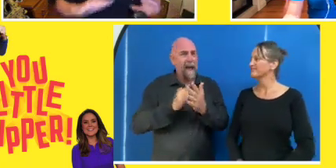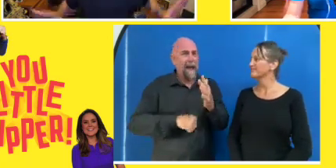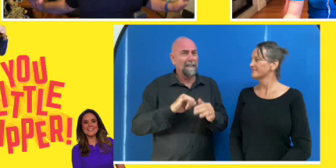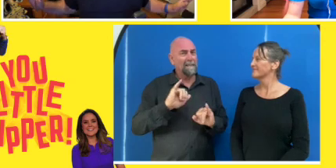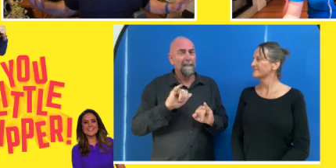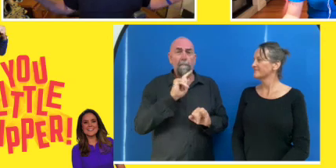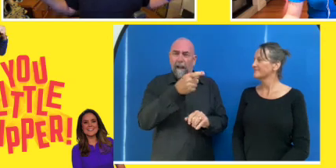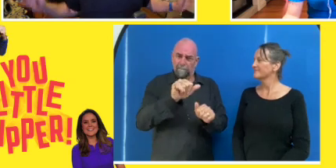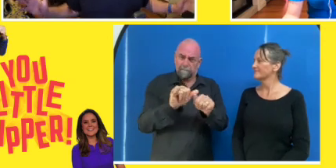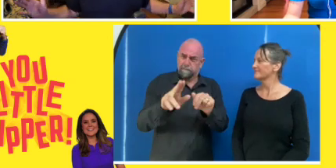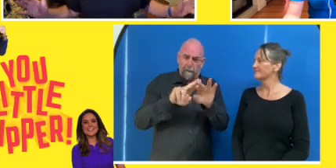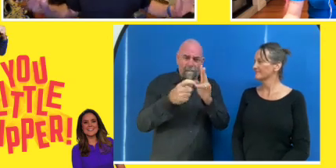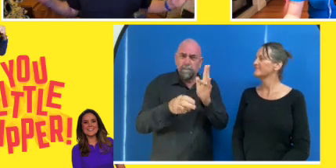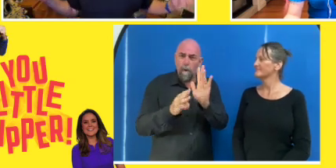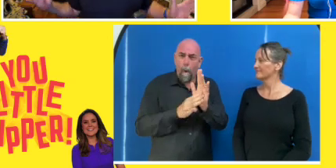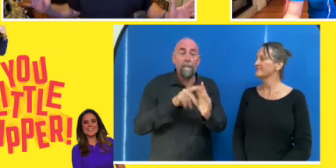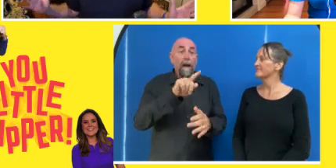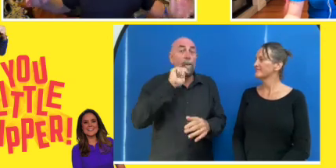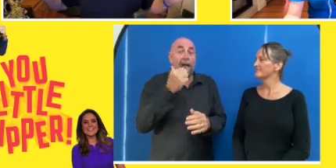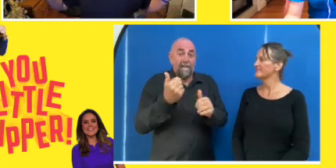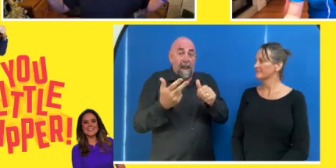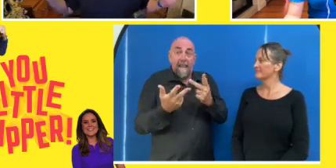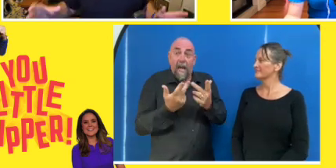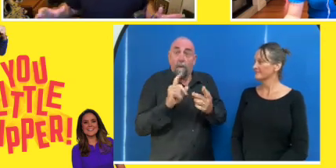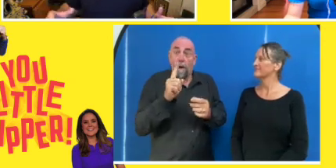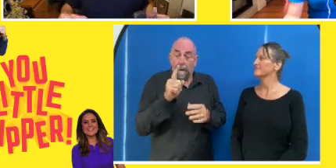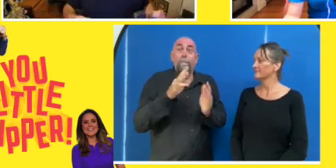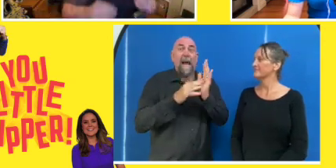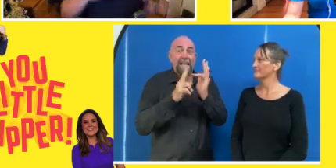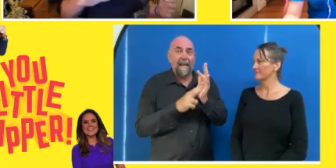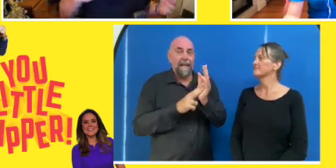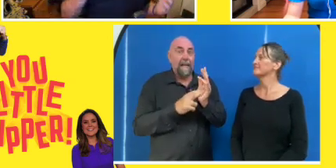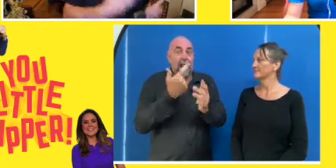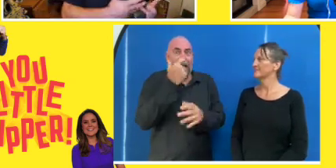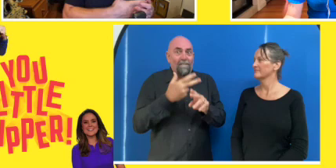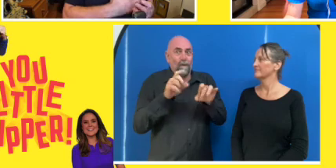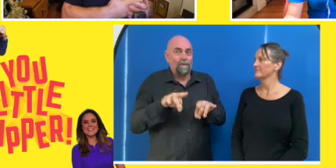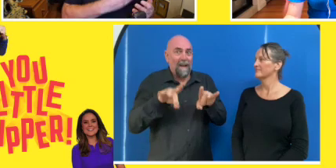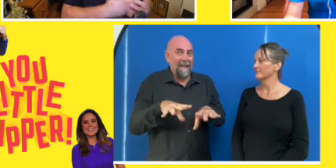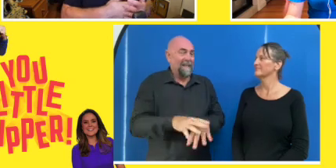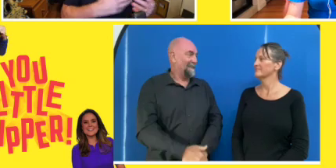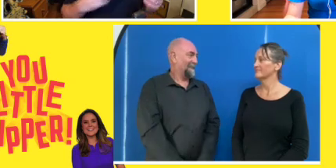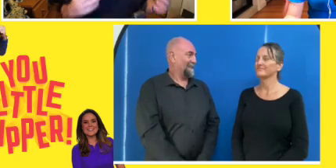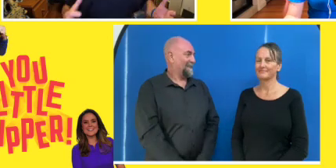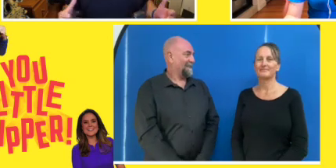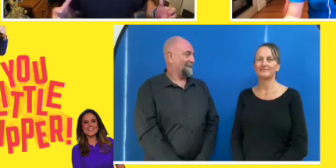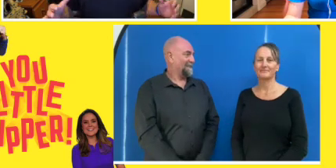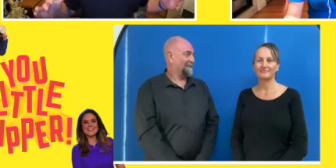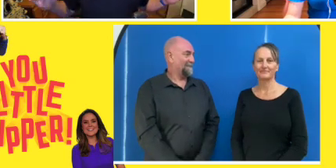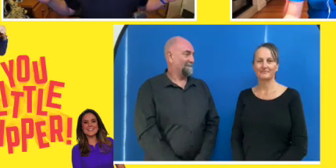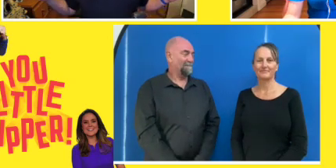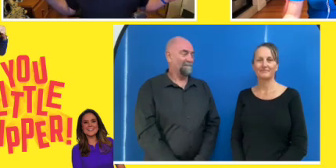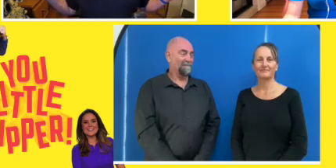had another tumble. I know that's going to be tough for Sam. He is in great form. He is up again on Monday,